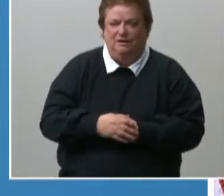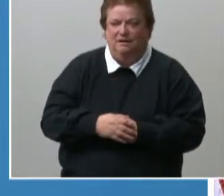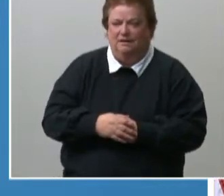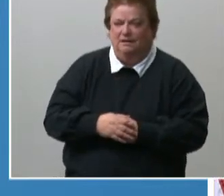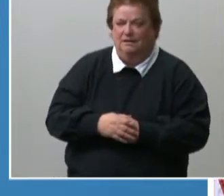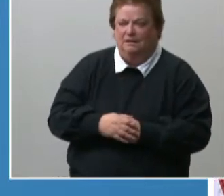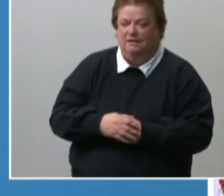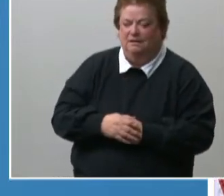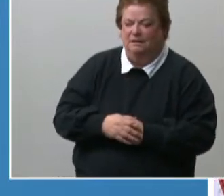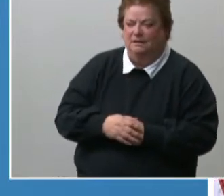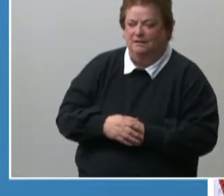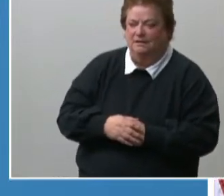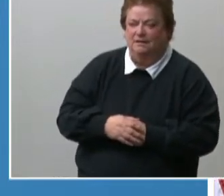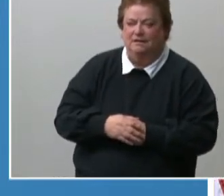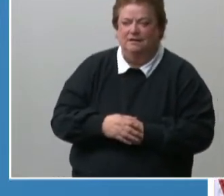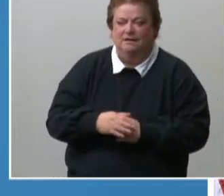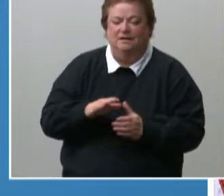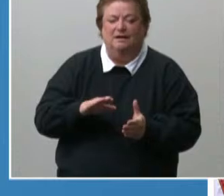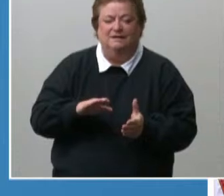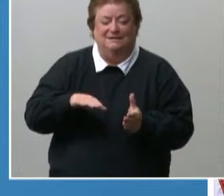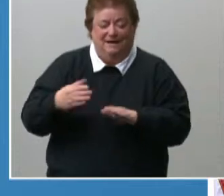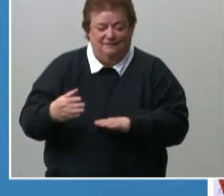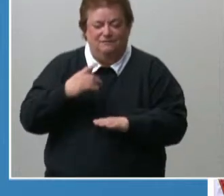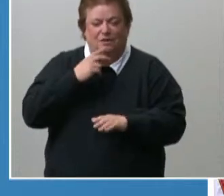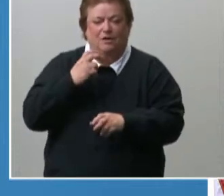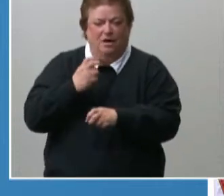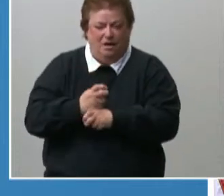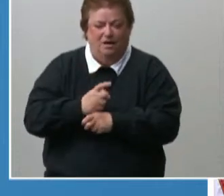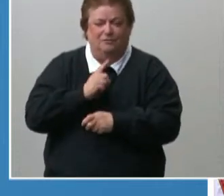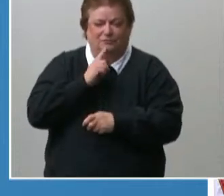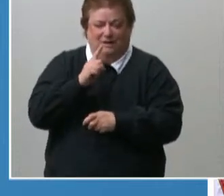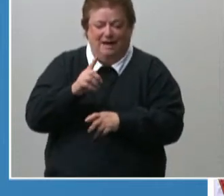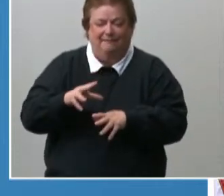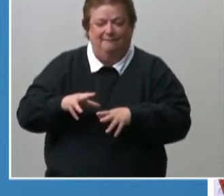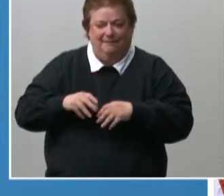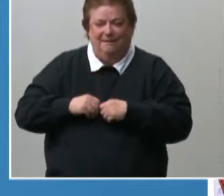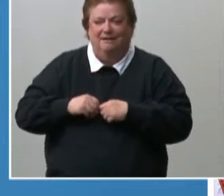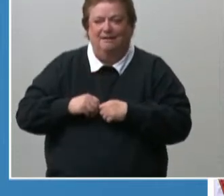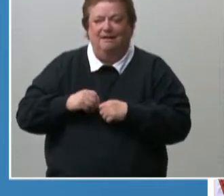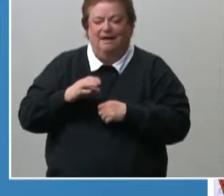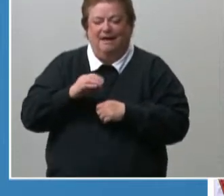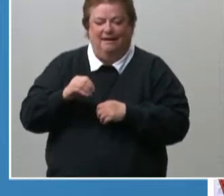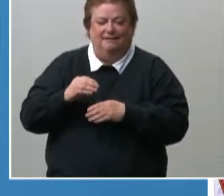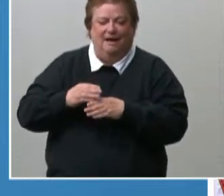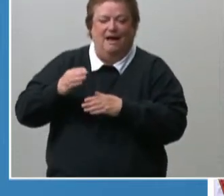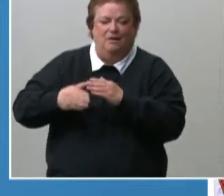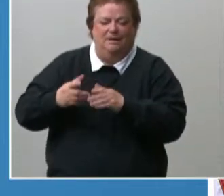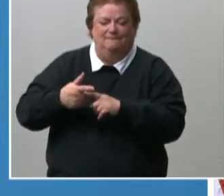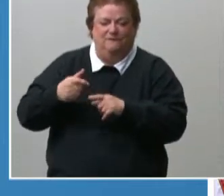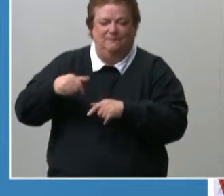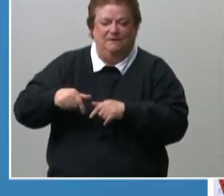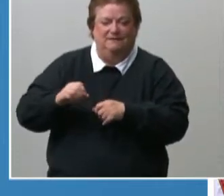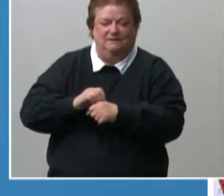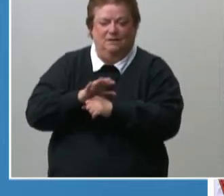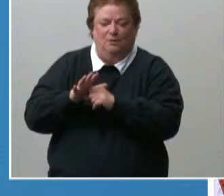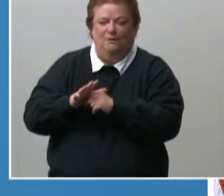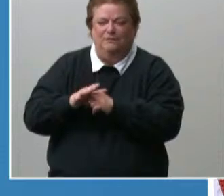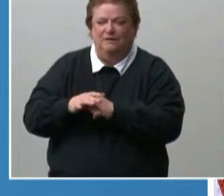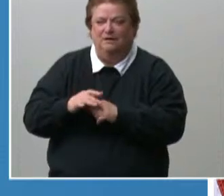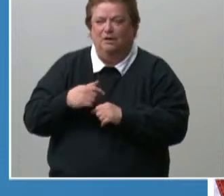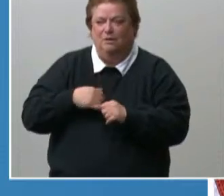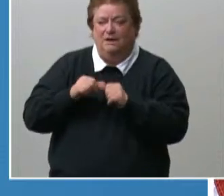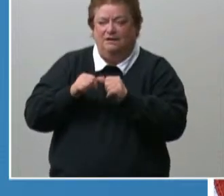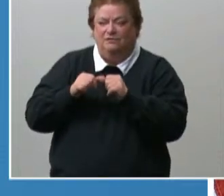are a hard reality and a definable outcome of this pandemic. Tracking them throughout the